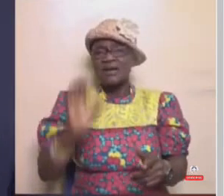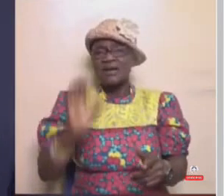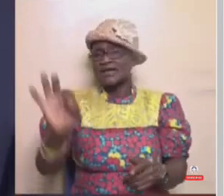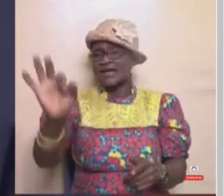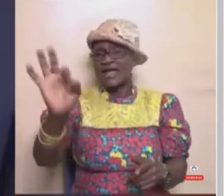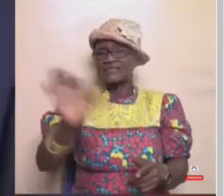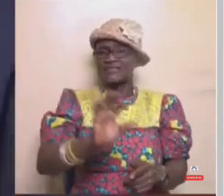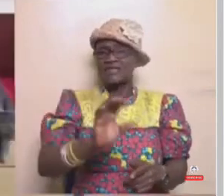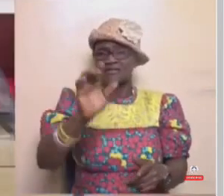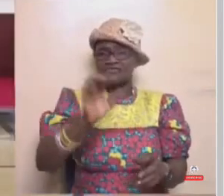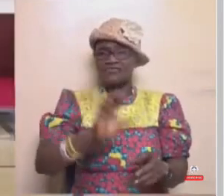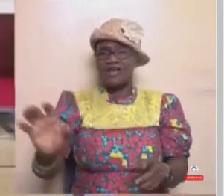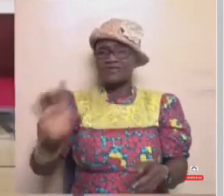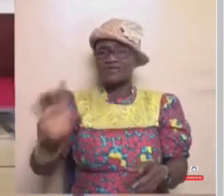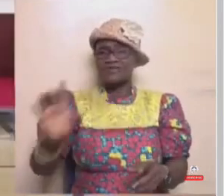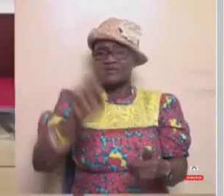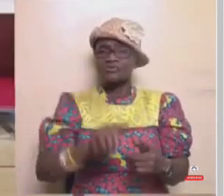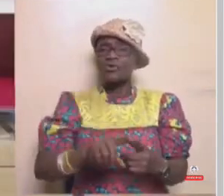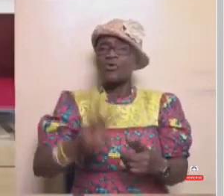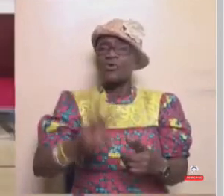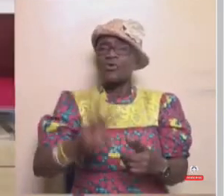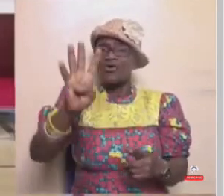19, 1 to 4,